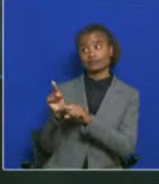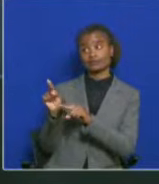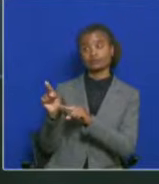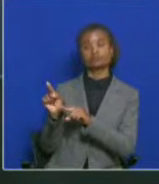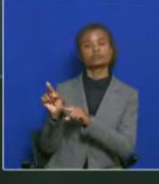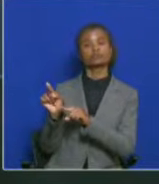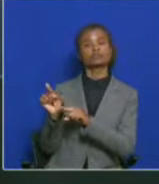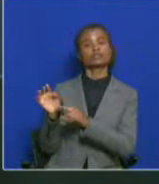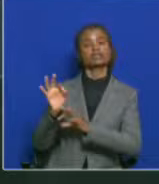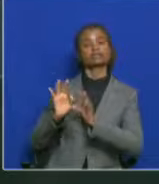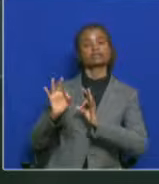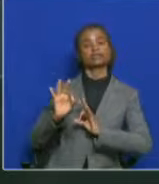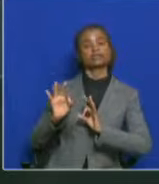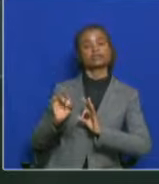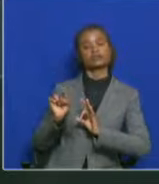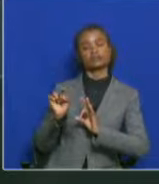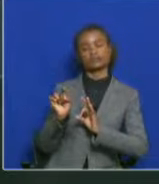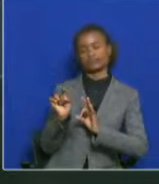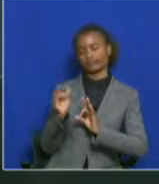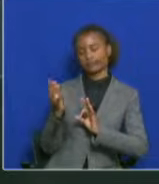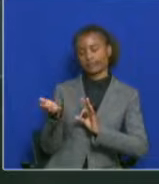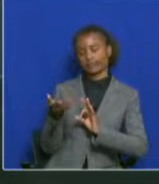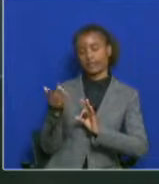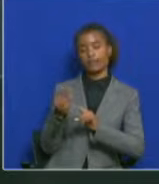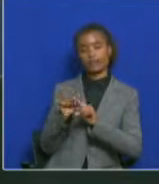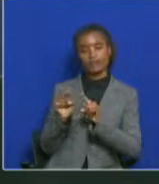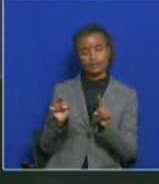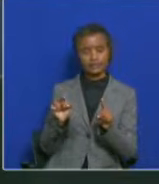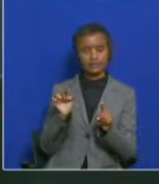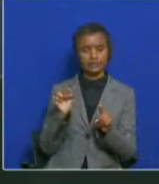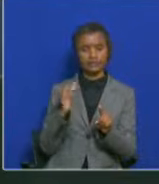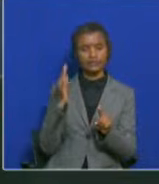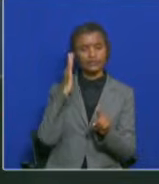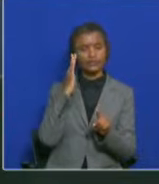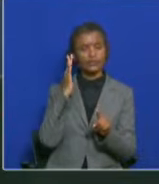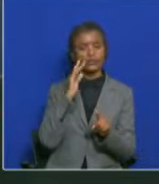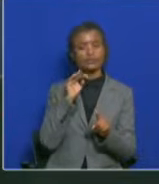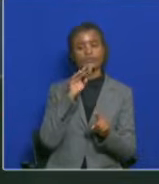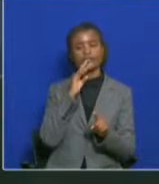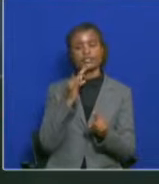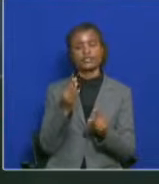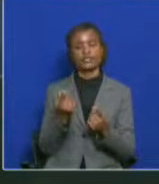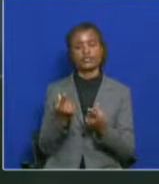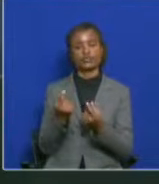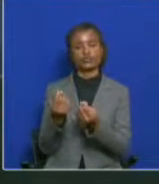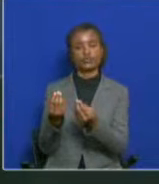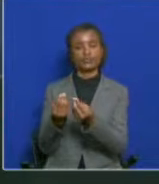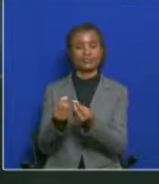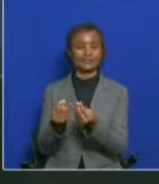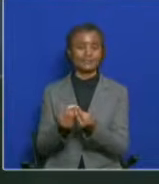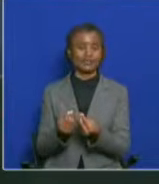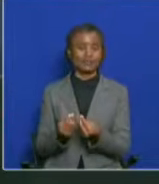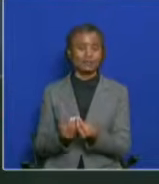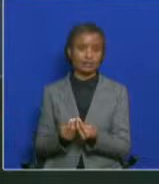meant by a counter having to be activated